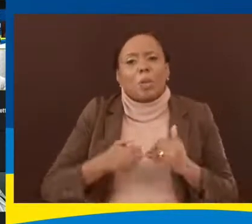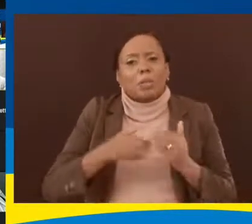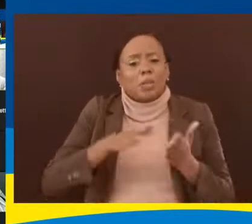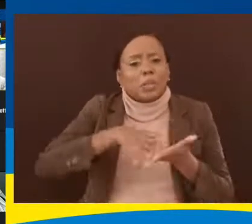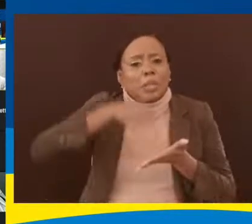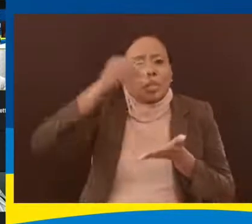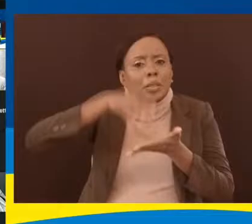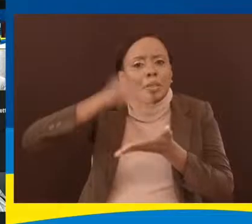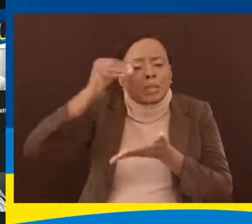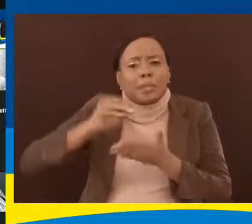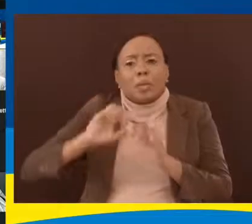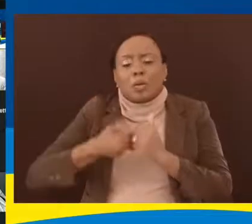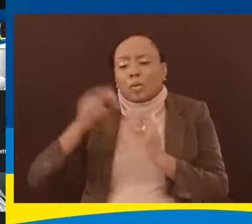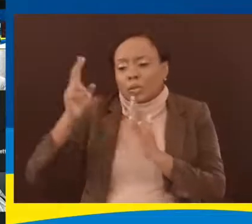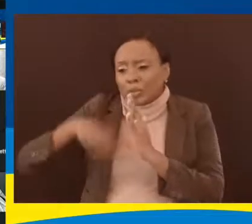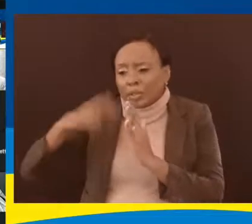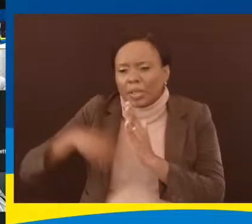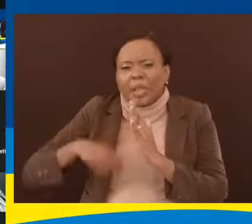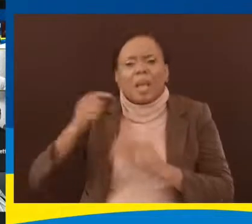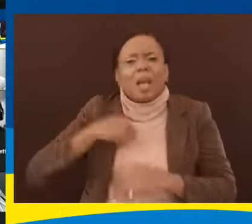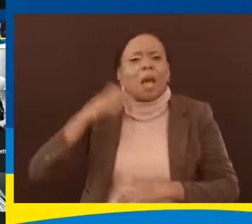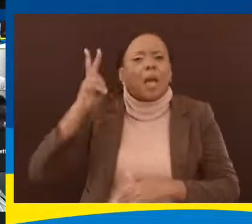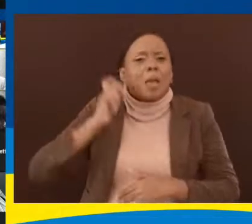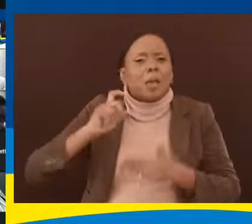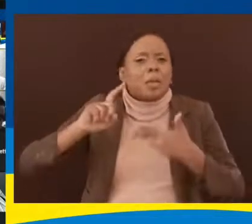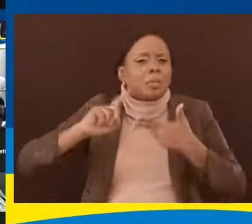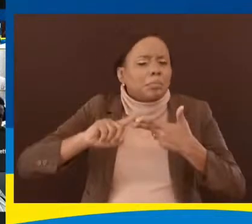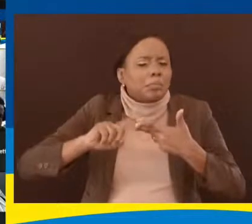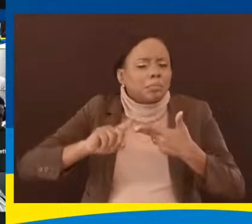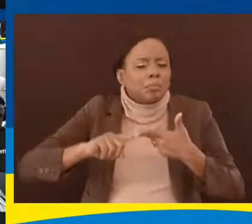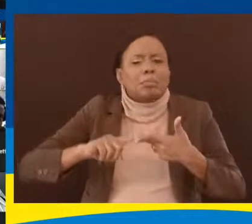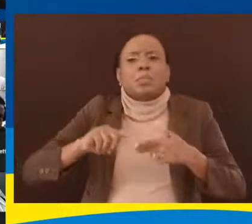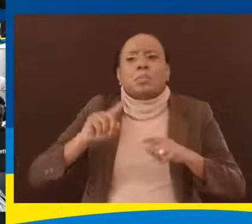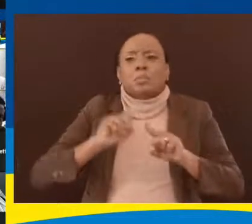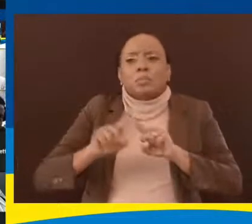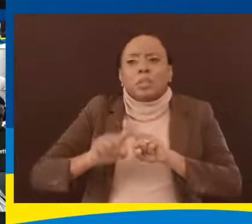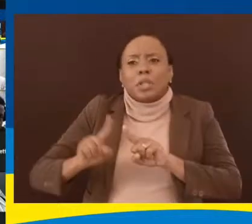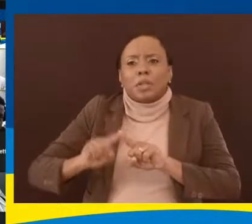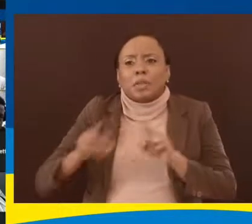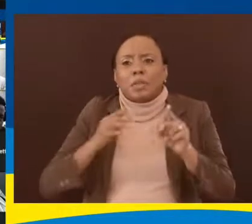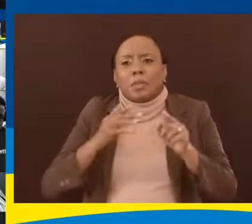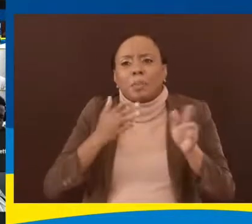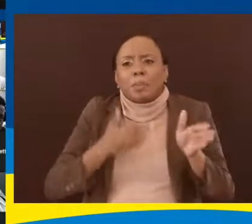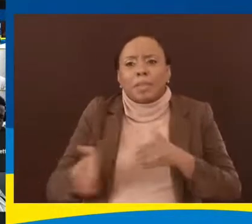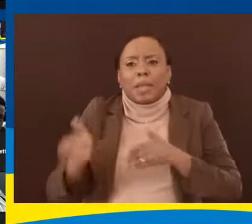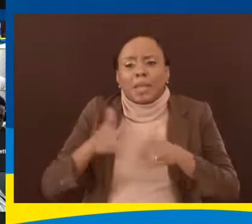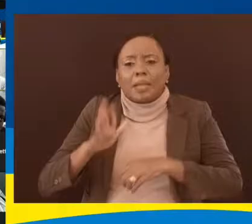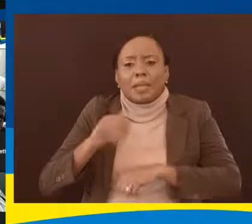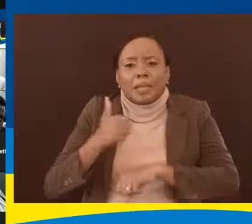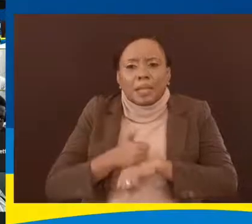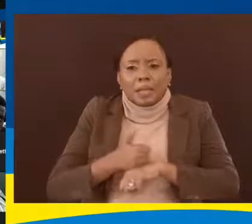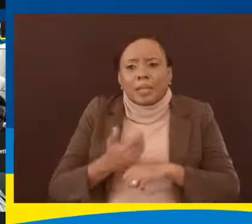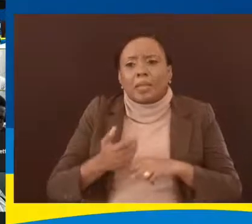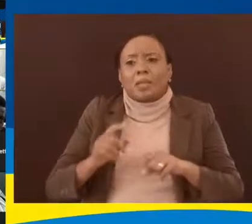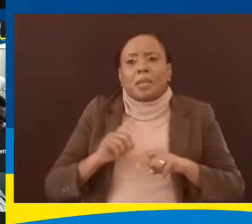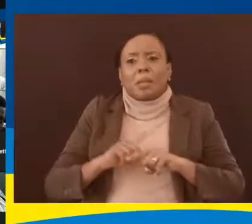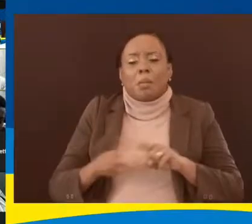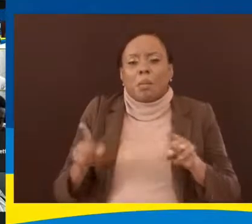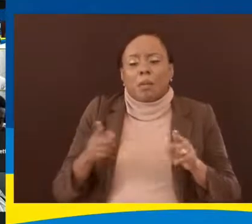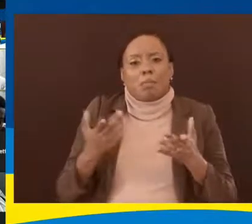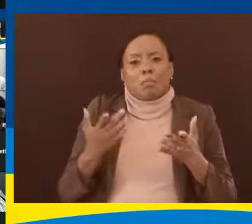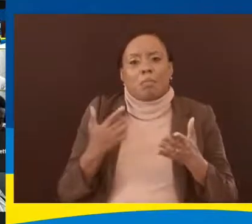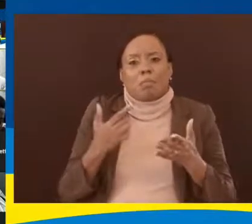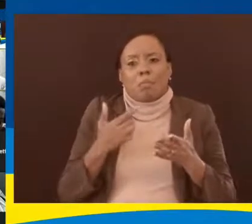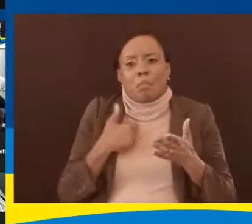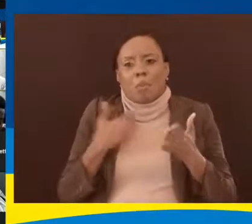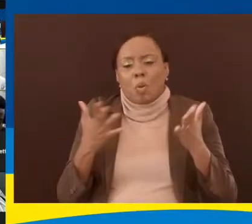Dr. Bradshaw said in terms of some of the things we're going to institute, but I just want to know how much wider that platform